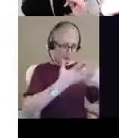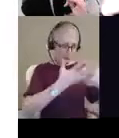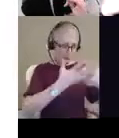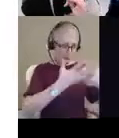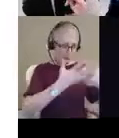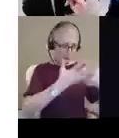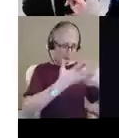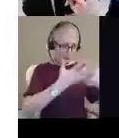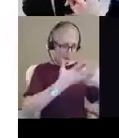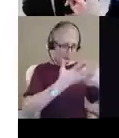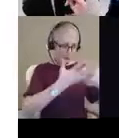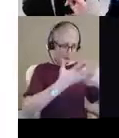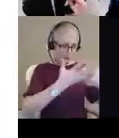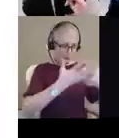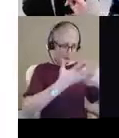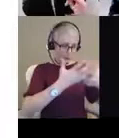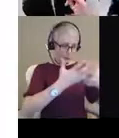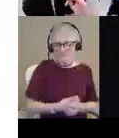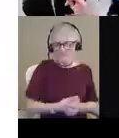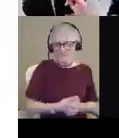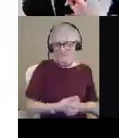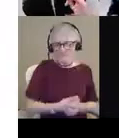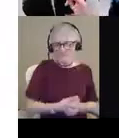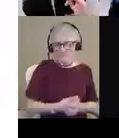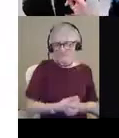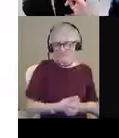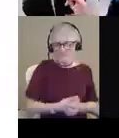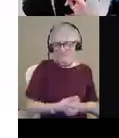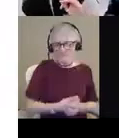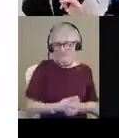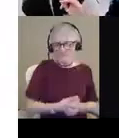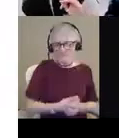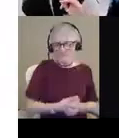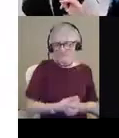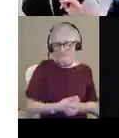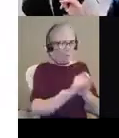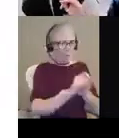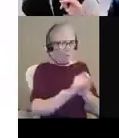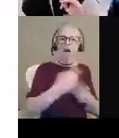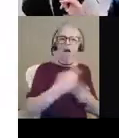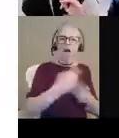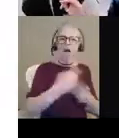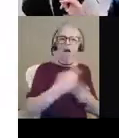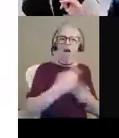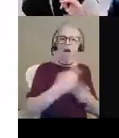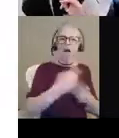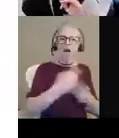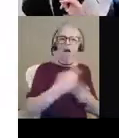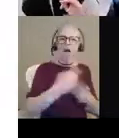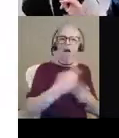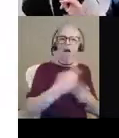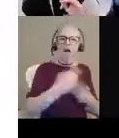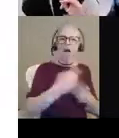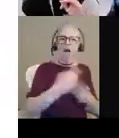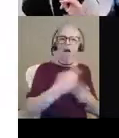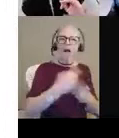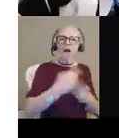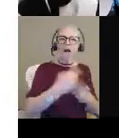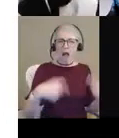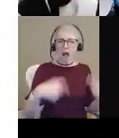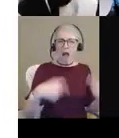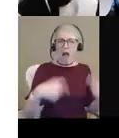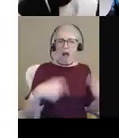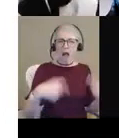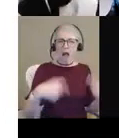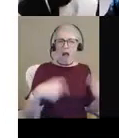the authoring tools allows developers to create accessible content, obviously is a key one. But a really important one for me, and I think